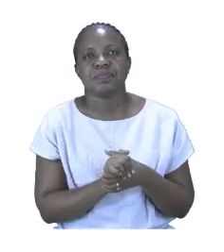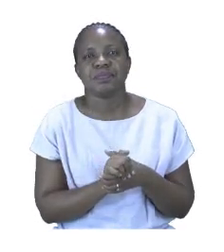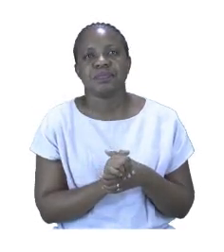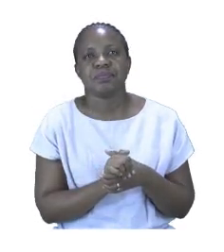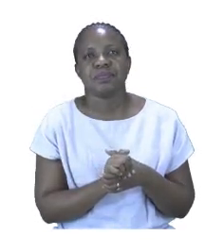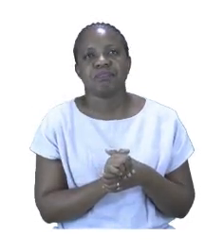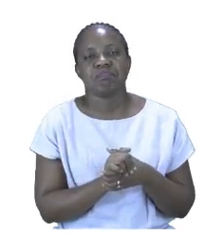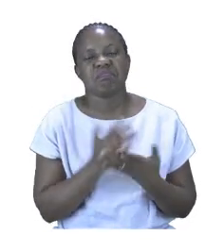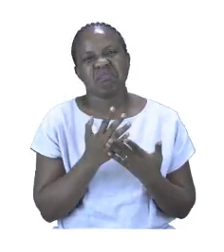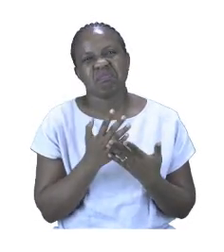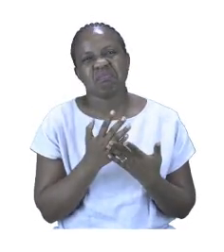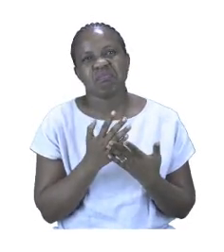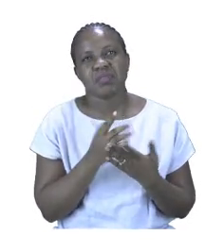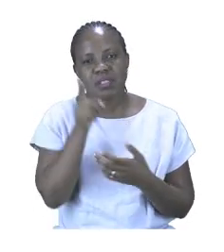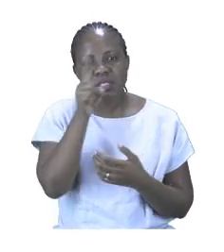Circle the correct answer.